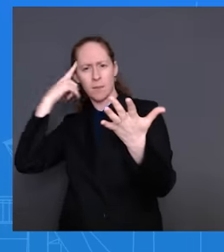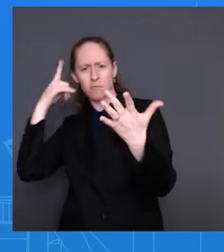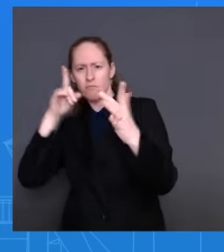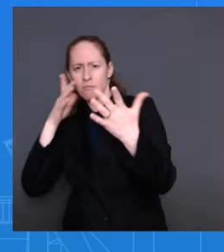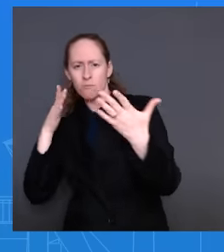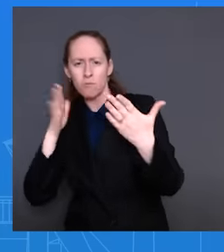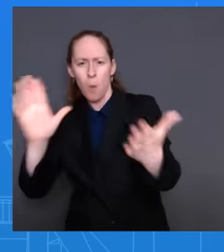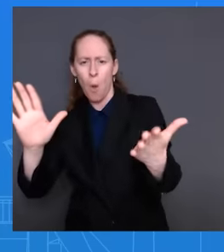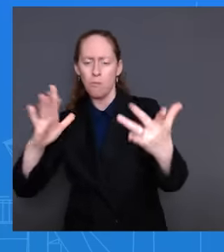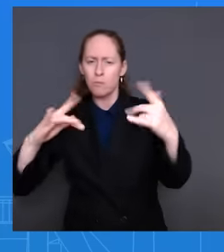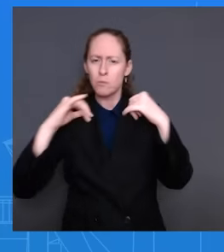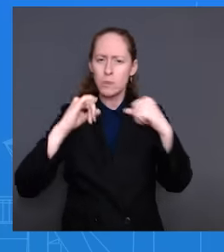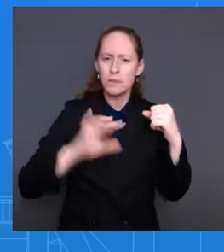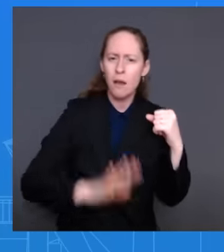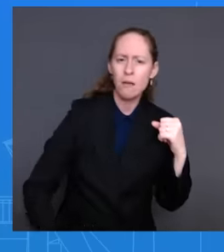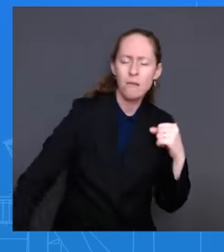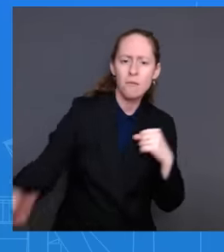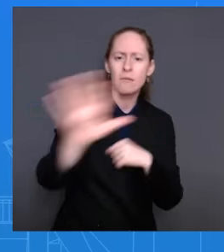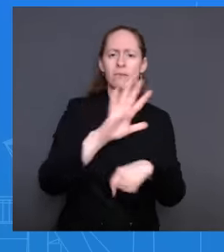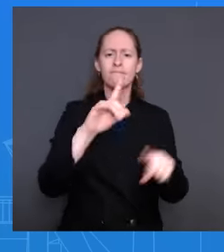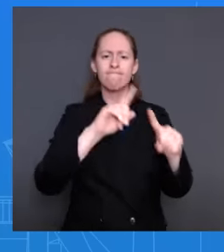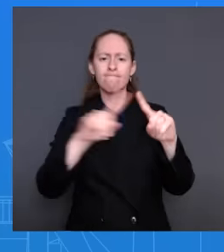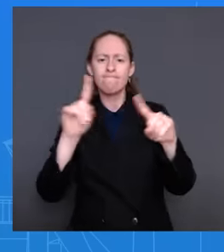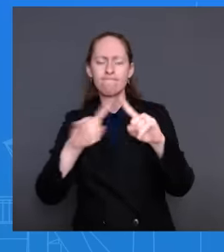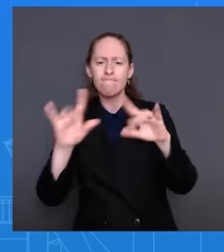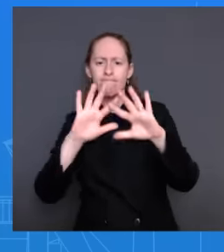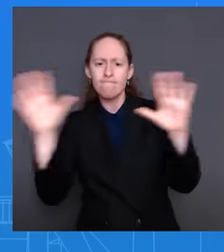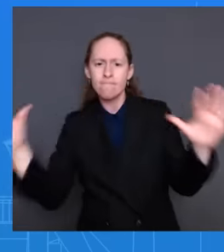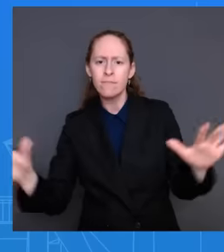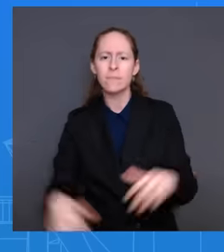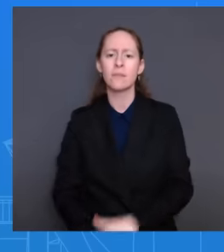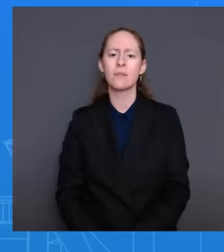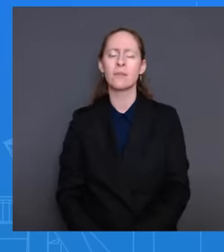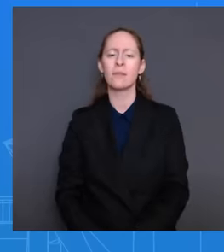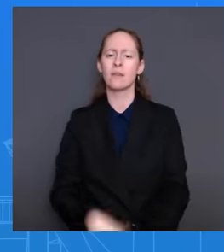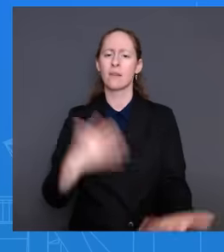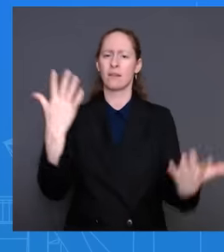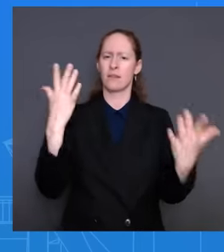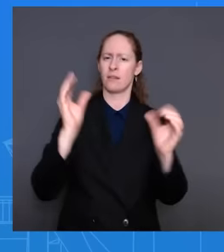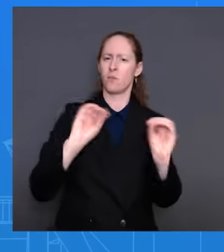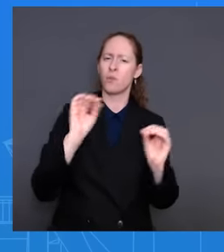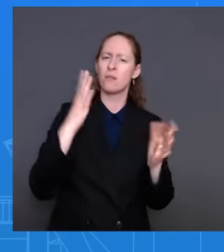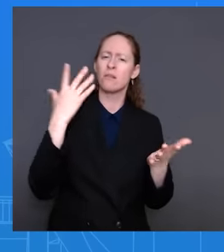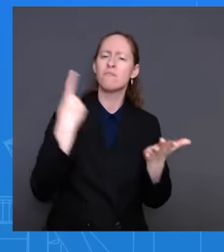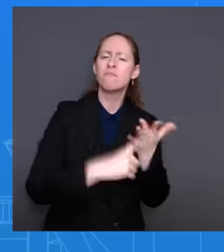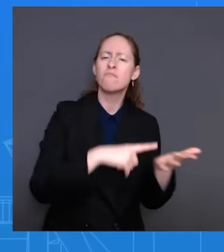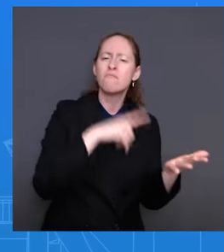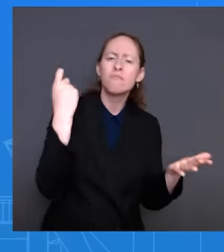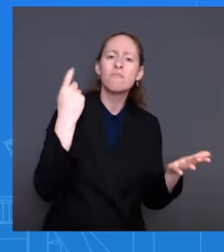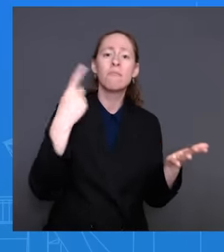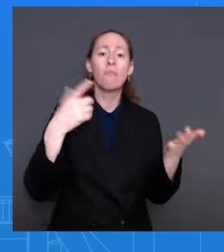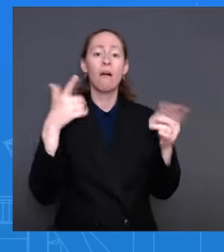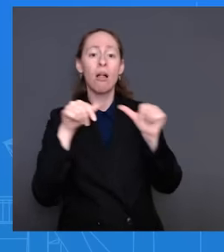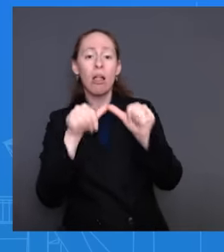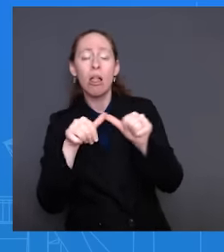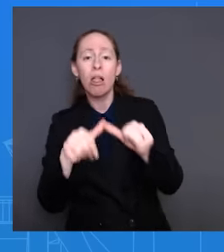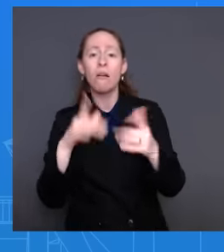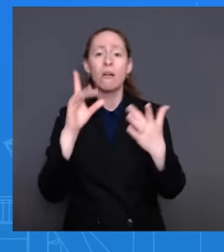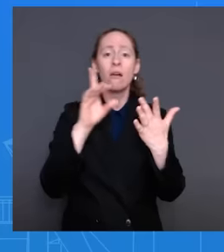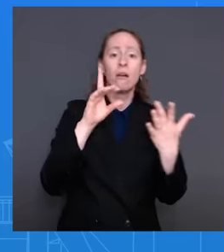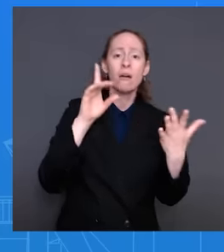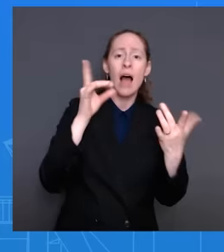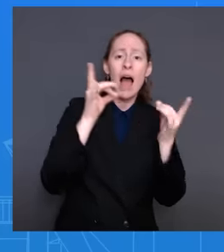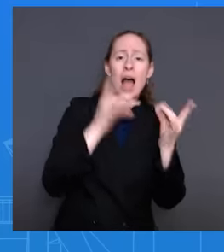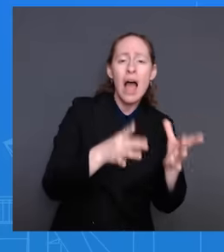Beginning his first week in office when he issued a presidential memorandum leveraging the power of the federal government to stand